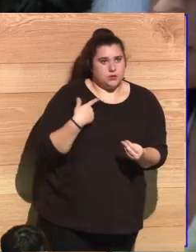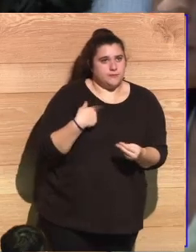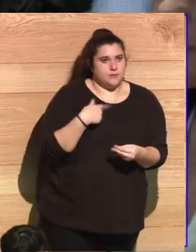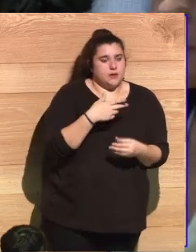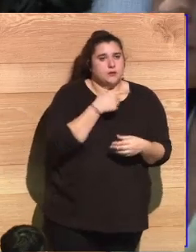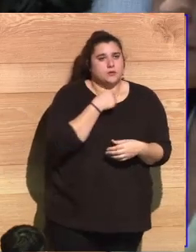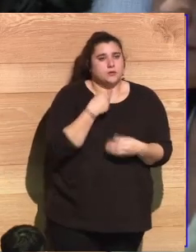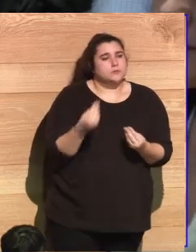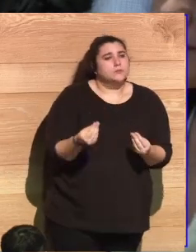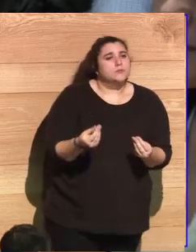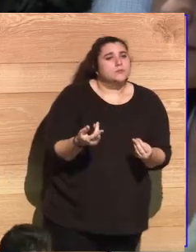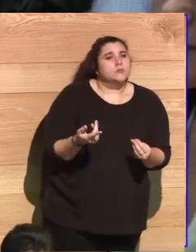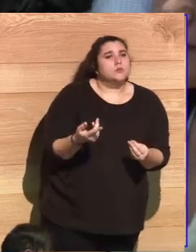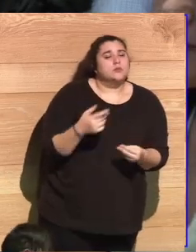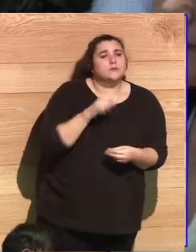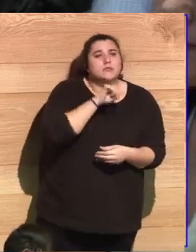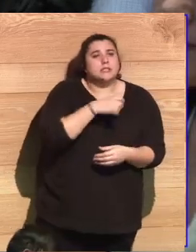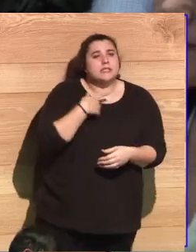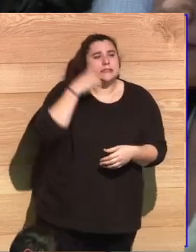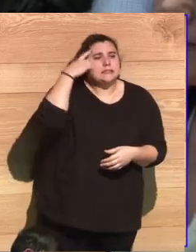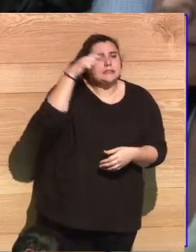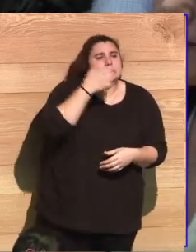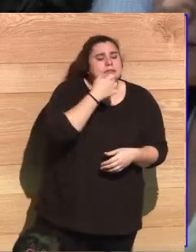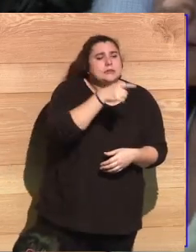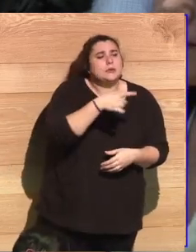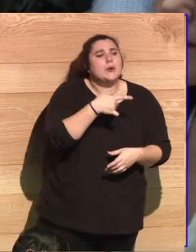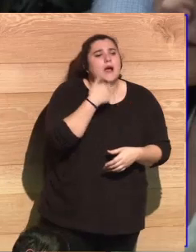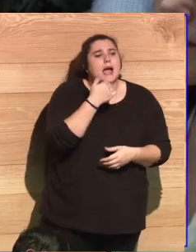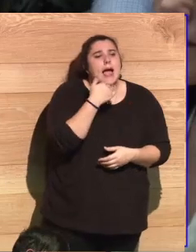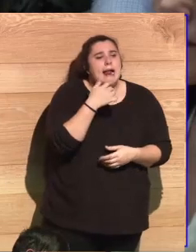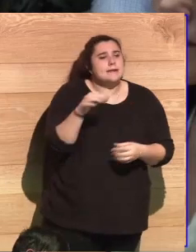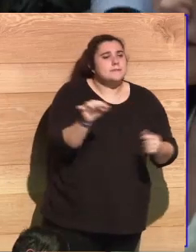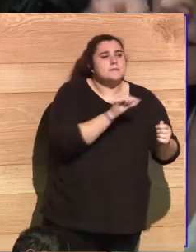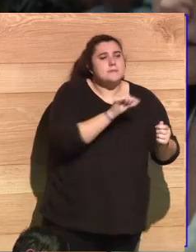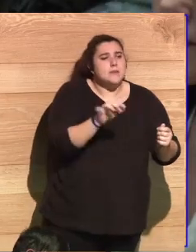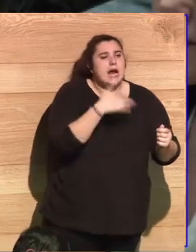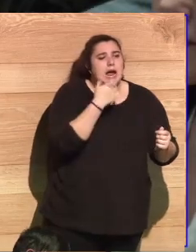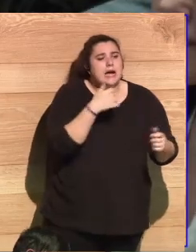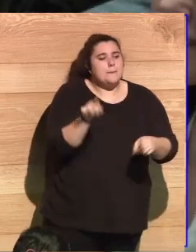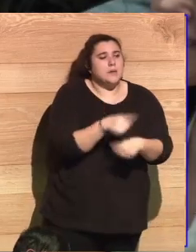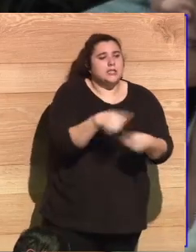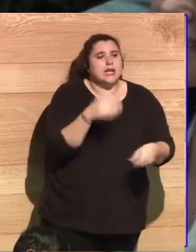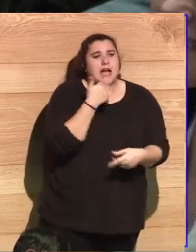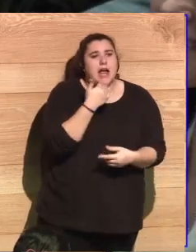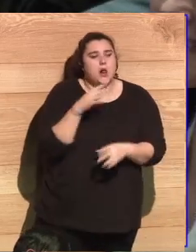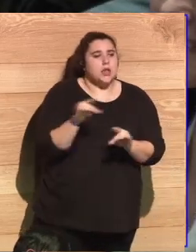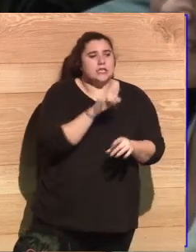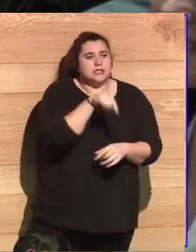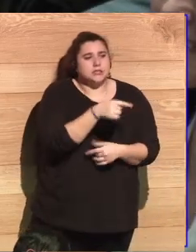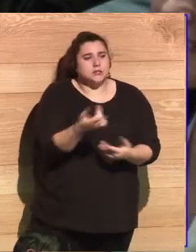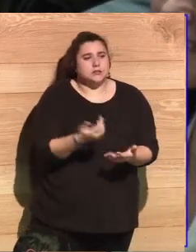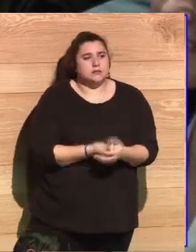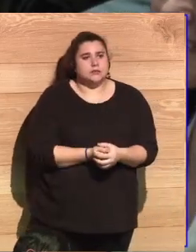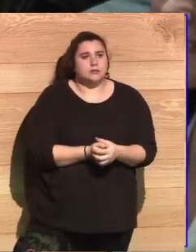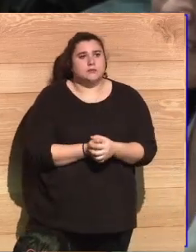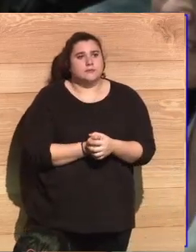Grateful Dead, well, I'm a great fan. And I would like to know if you play any instrument and if you've ever wanted to be a musician.